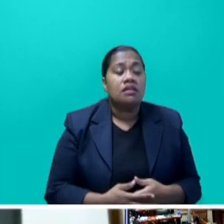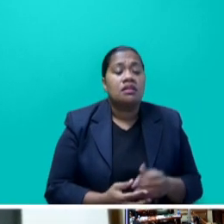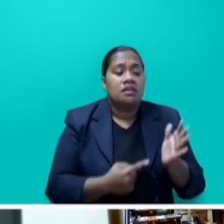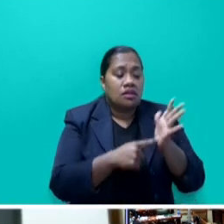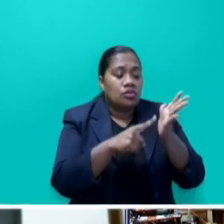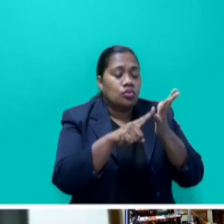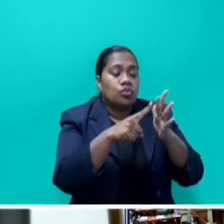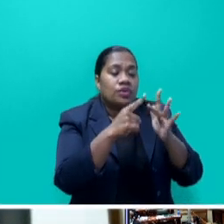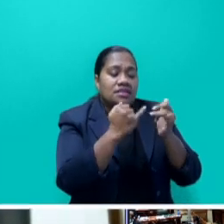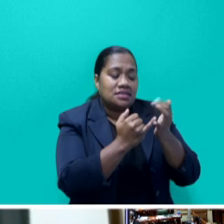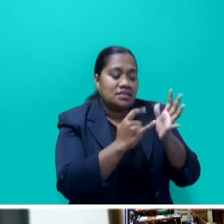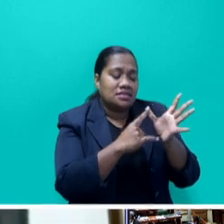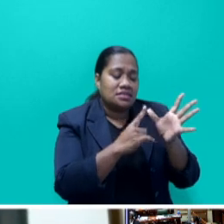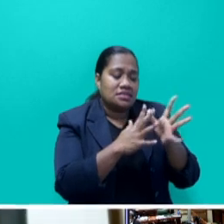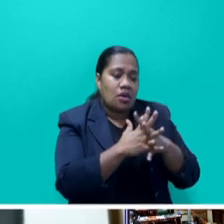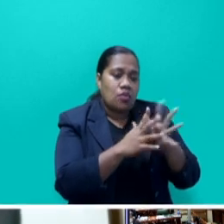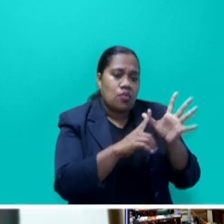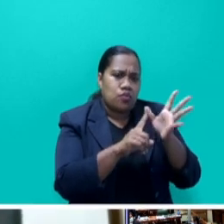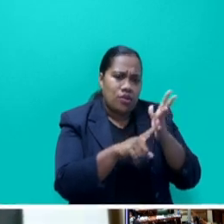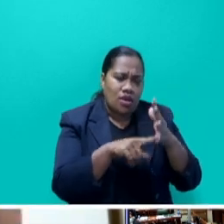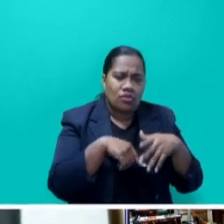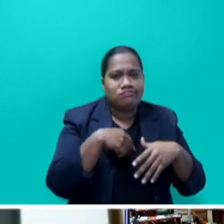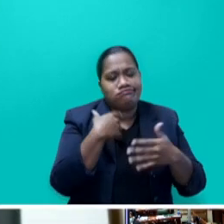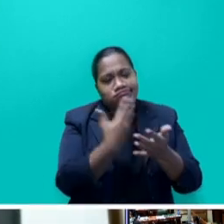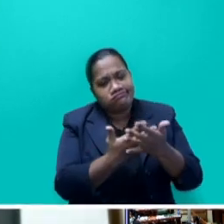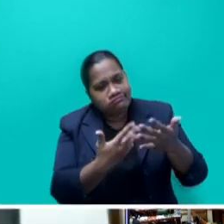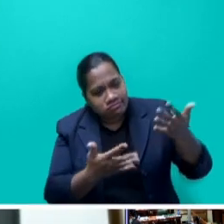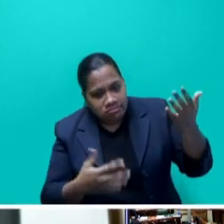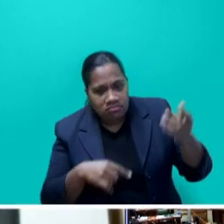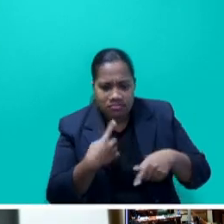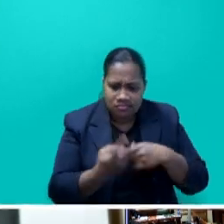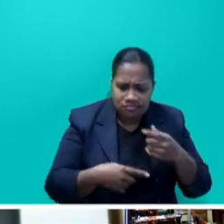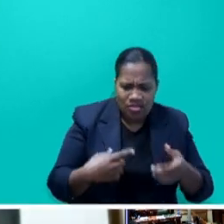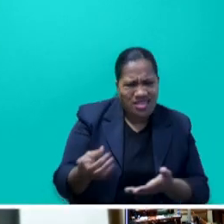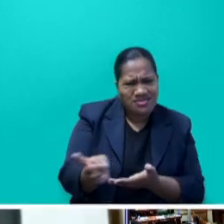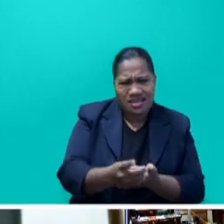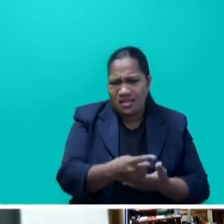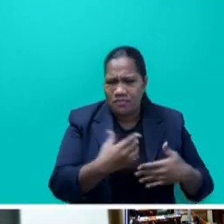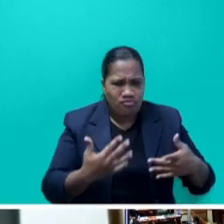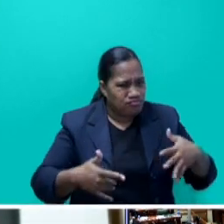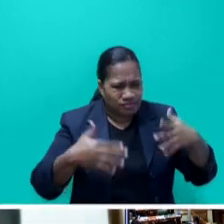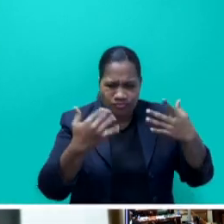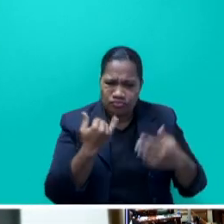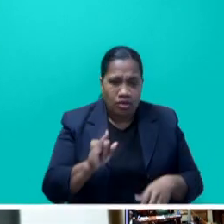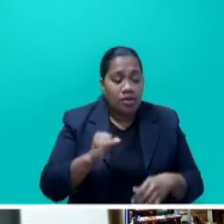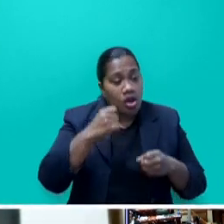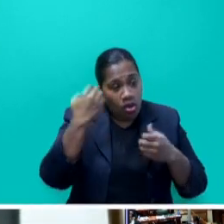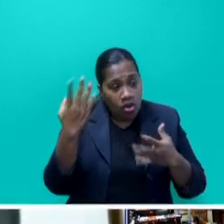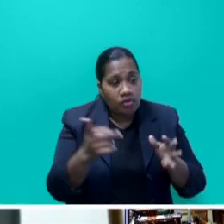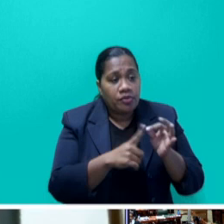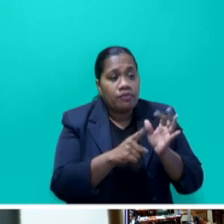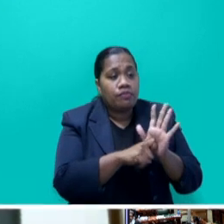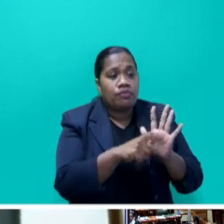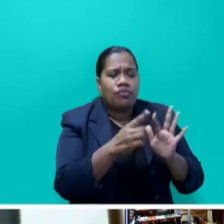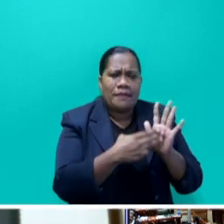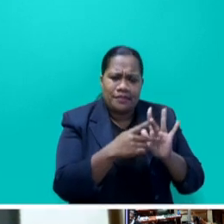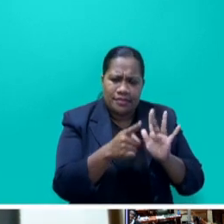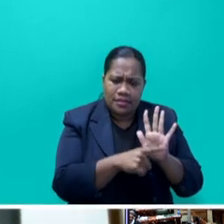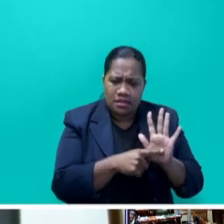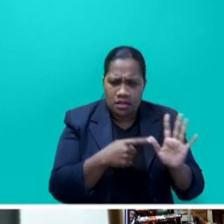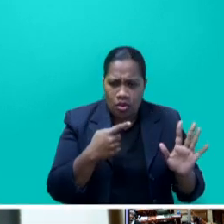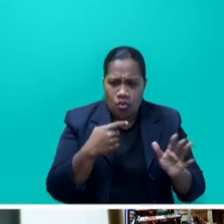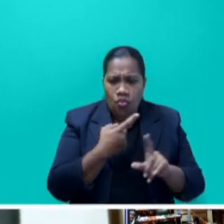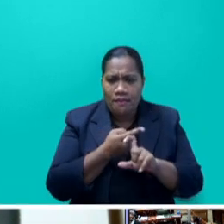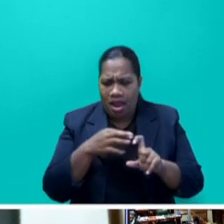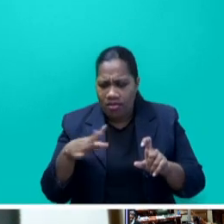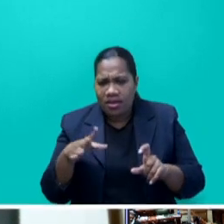Tuisawau, for example, went on about, he got the Data Bureau thing wrong. Honourable Premier Kumar, I think, just has schooled him on that. The